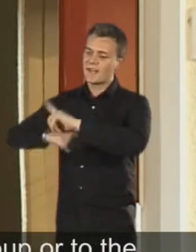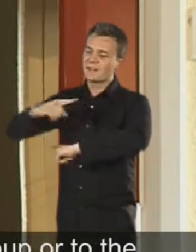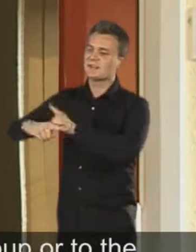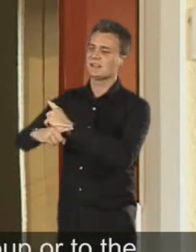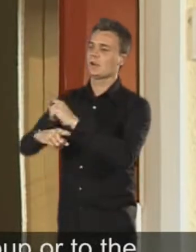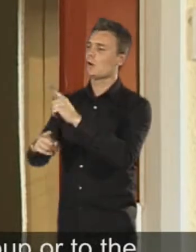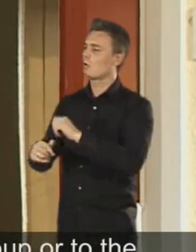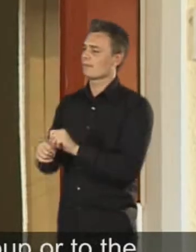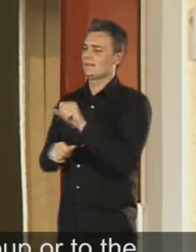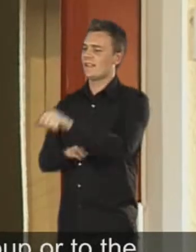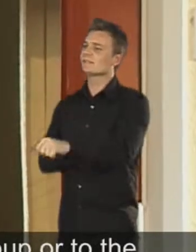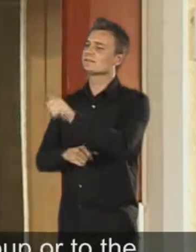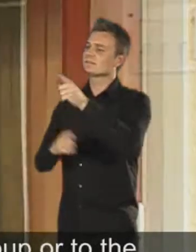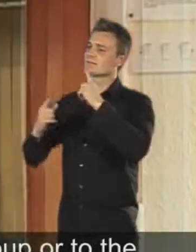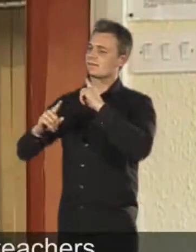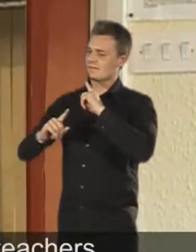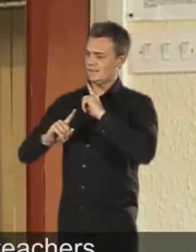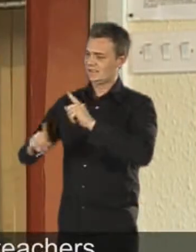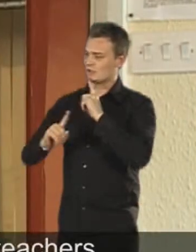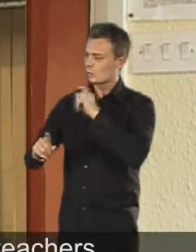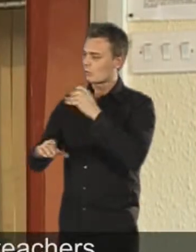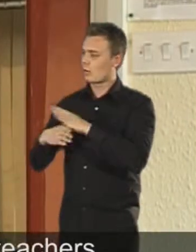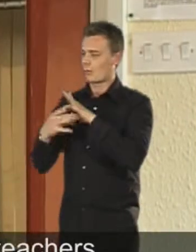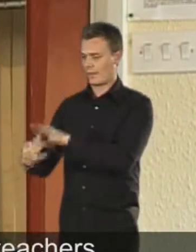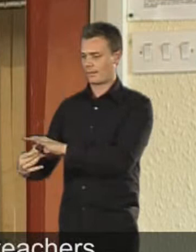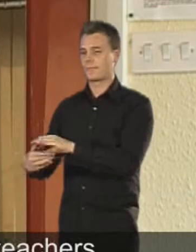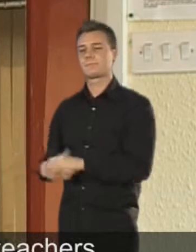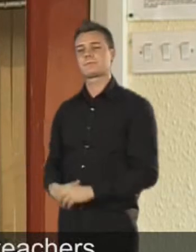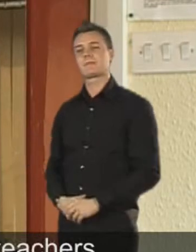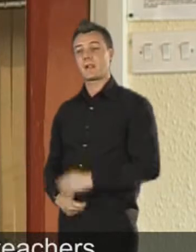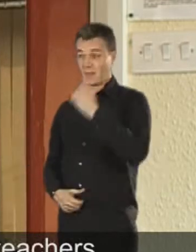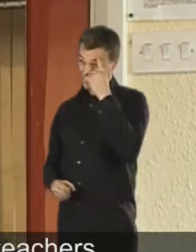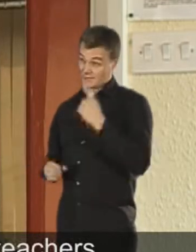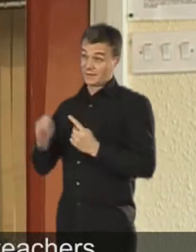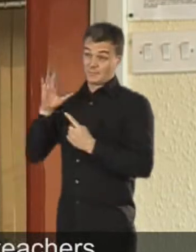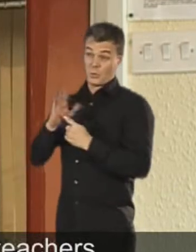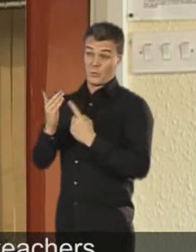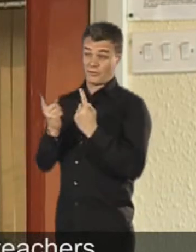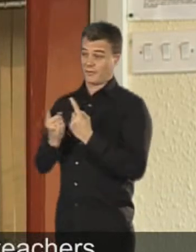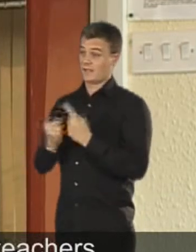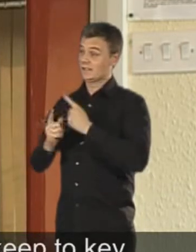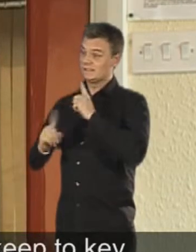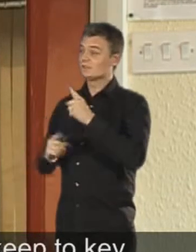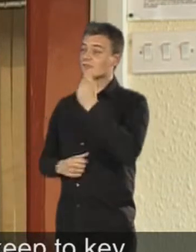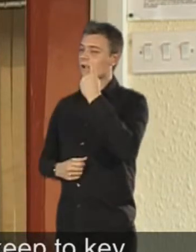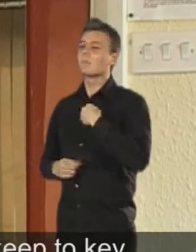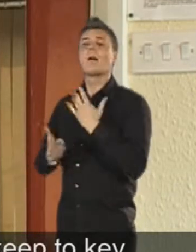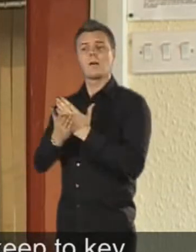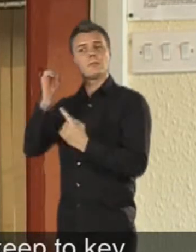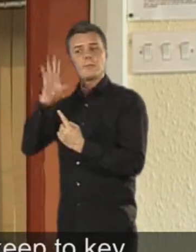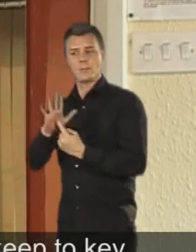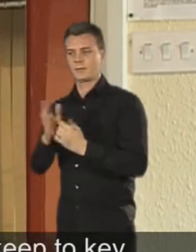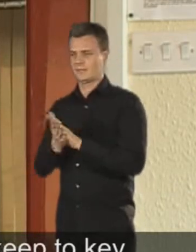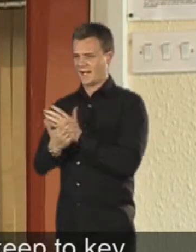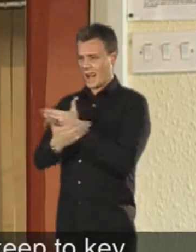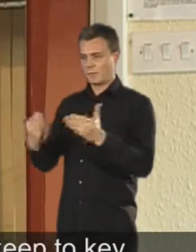to the next member of staff that works with that child. I think one of the key things which teachers don't always realise but is very important is to keep your